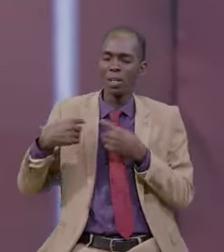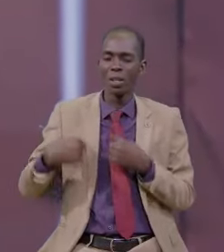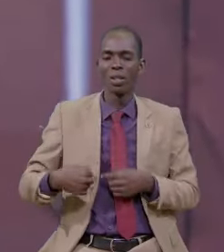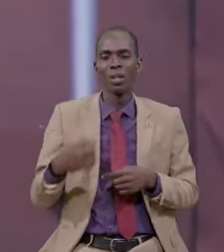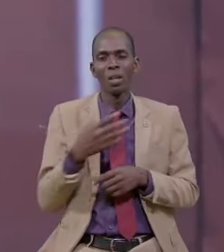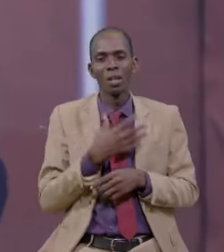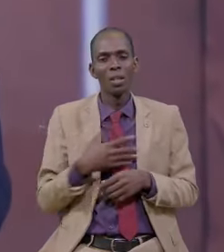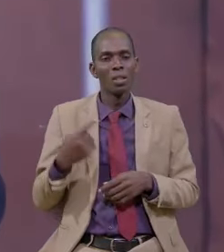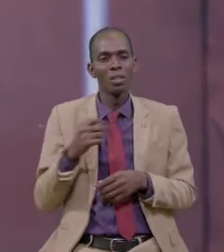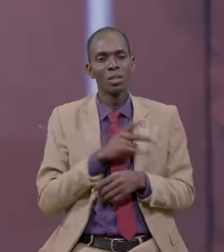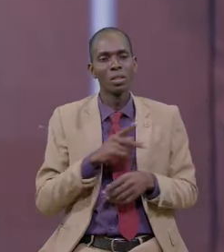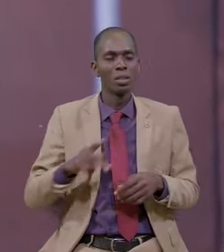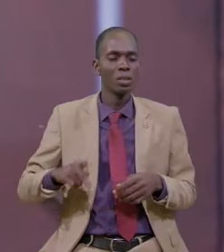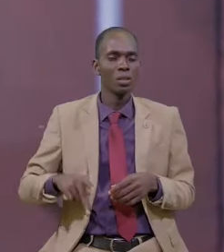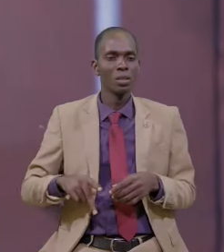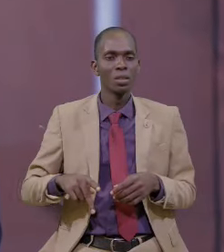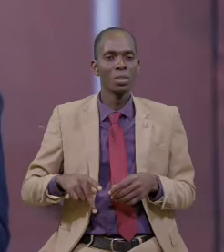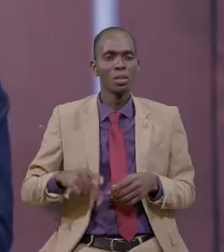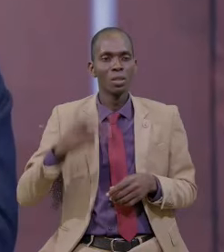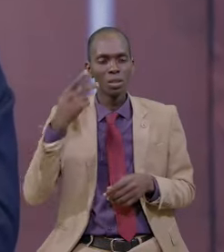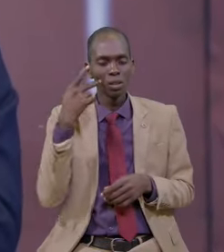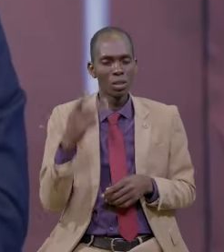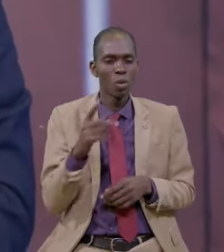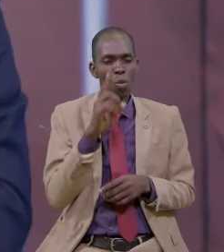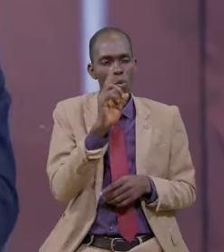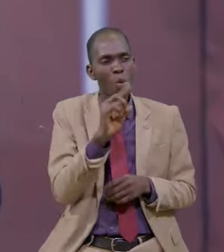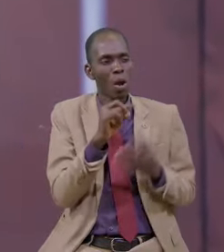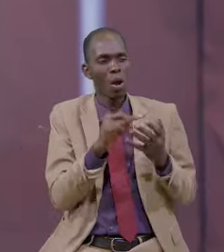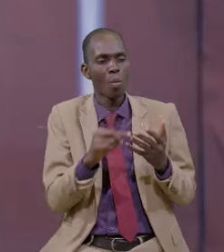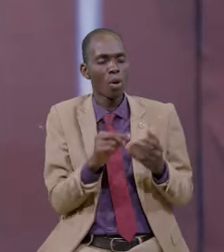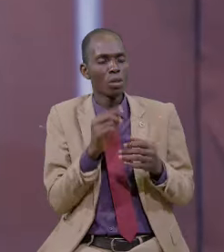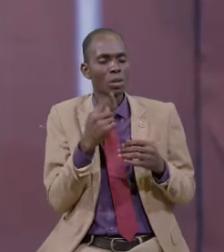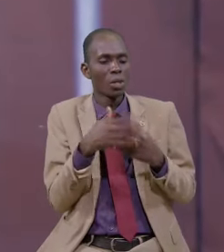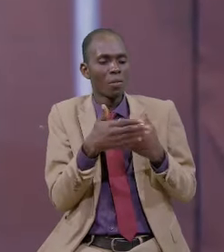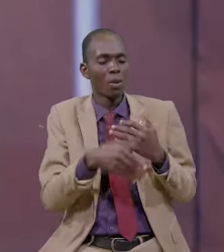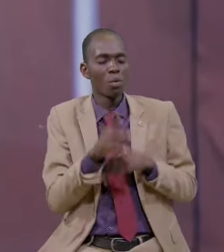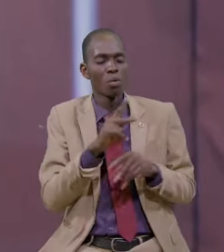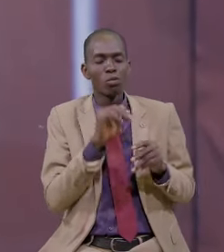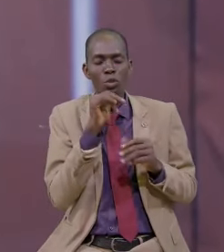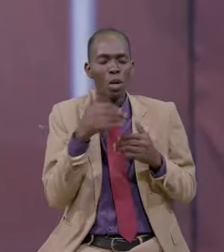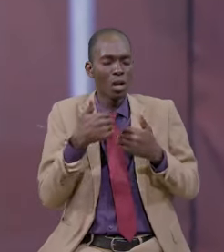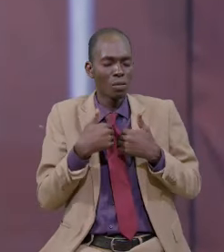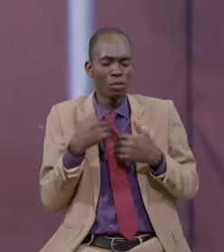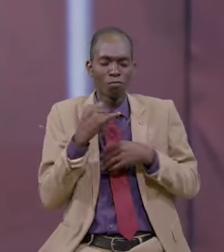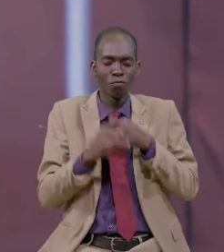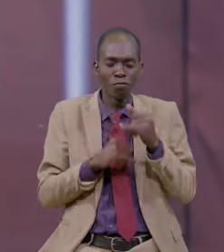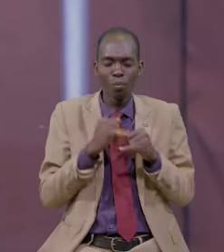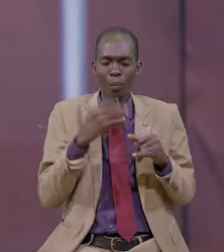guests not having the wedding garment. And I want to